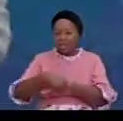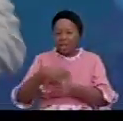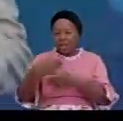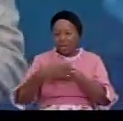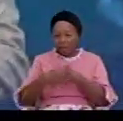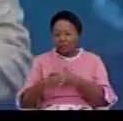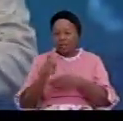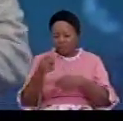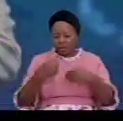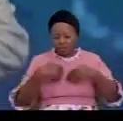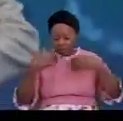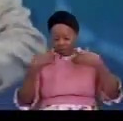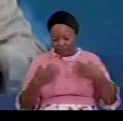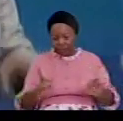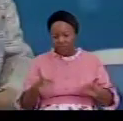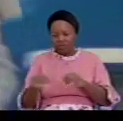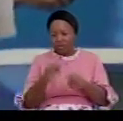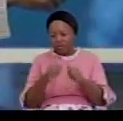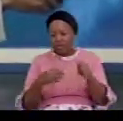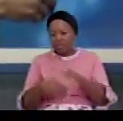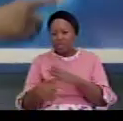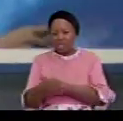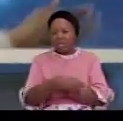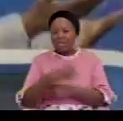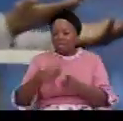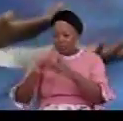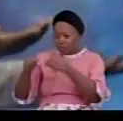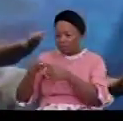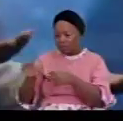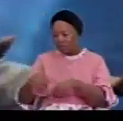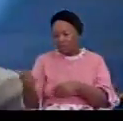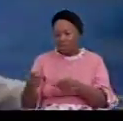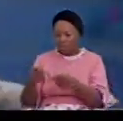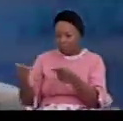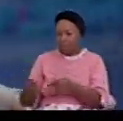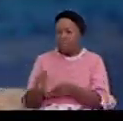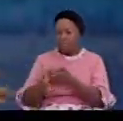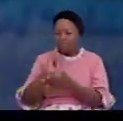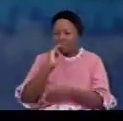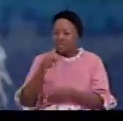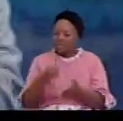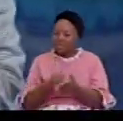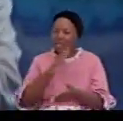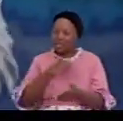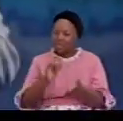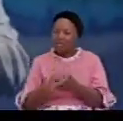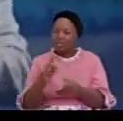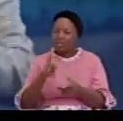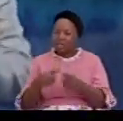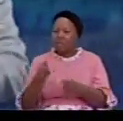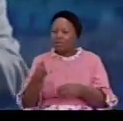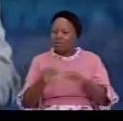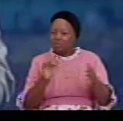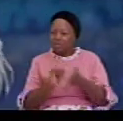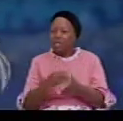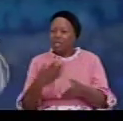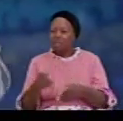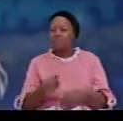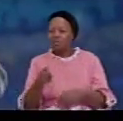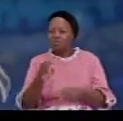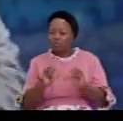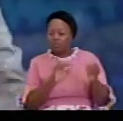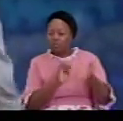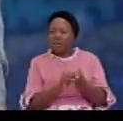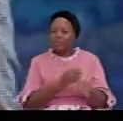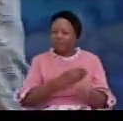you've done everything in the day, then you go to that other place. That is it. And you do that sin. Put that far